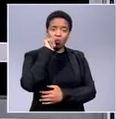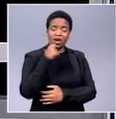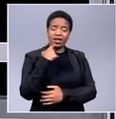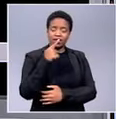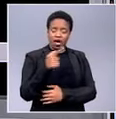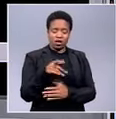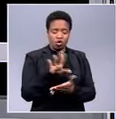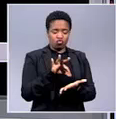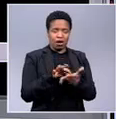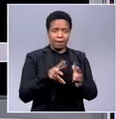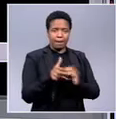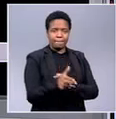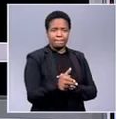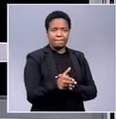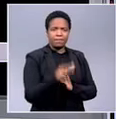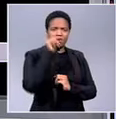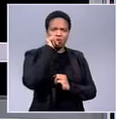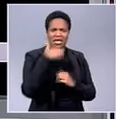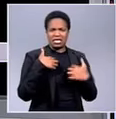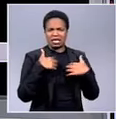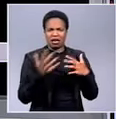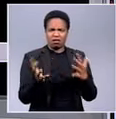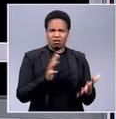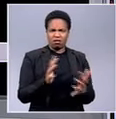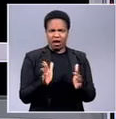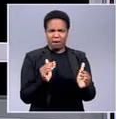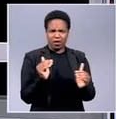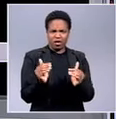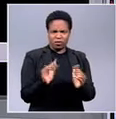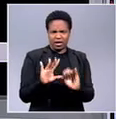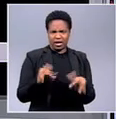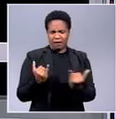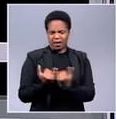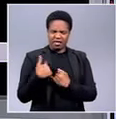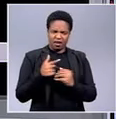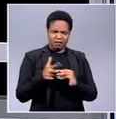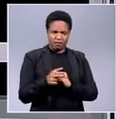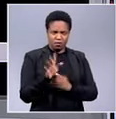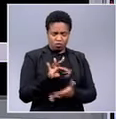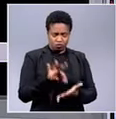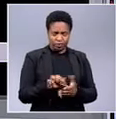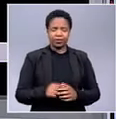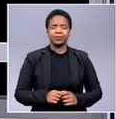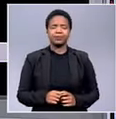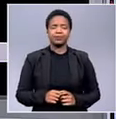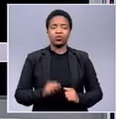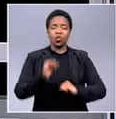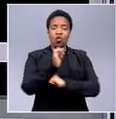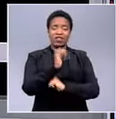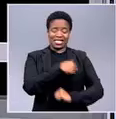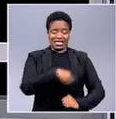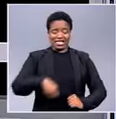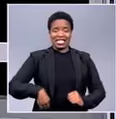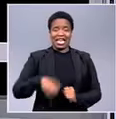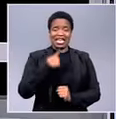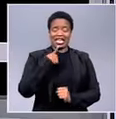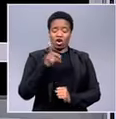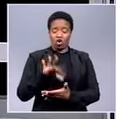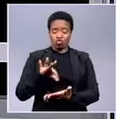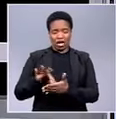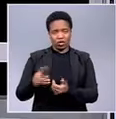the relationship when questions were raised about the facilities management company. Now, the presidency says this contract is